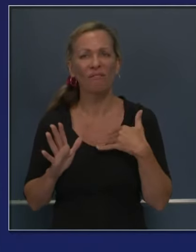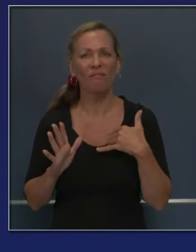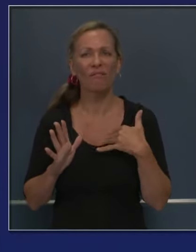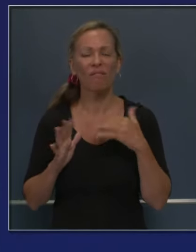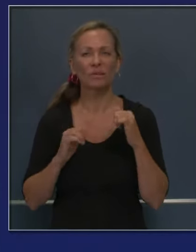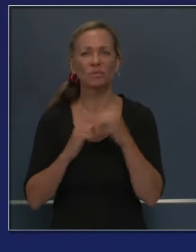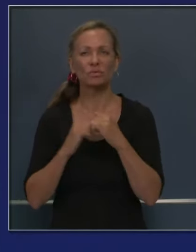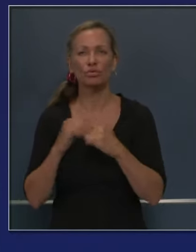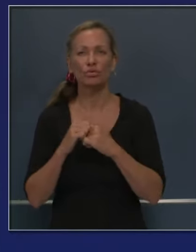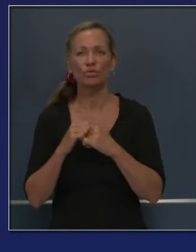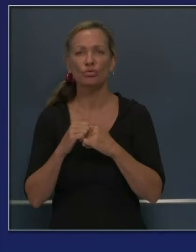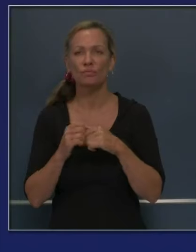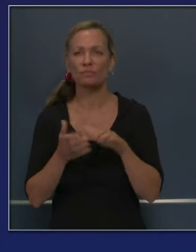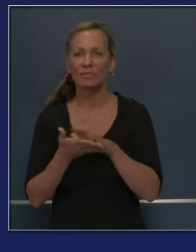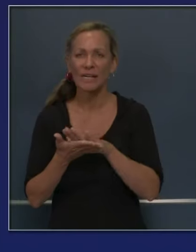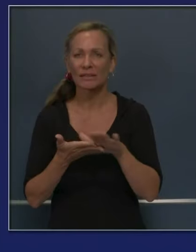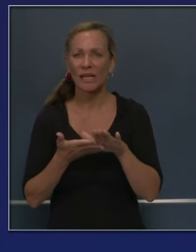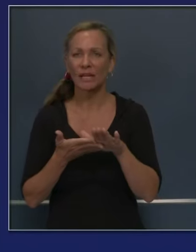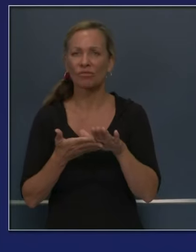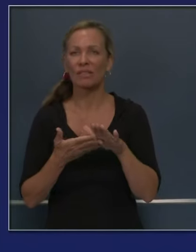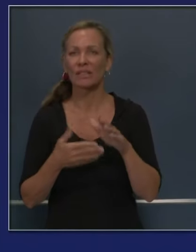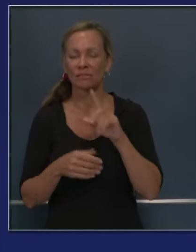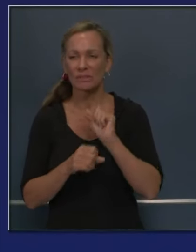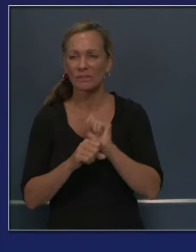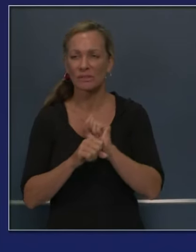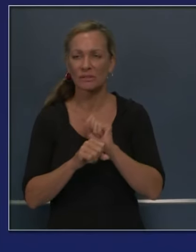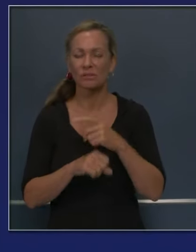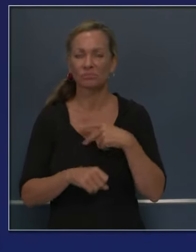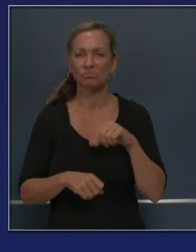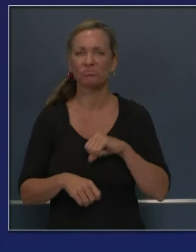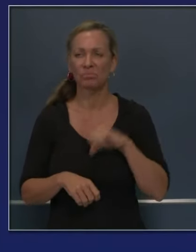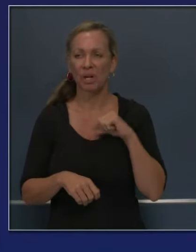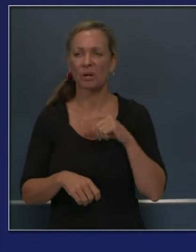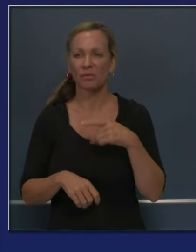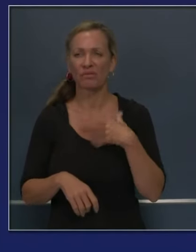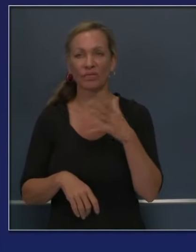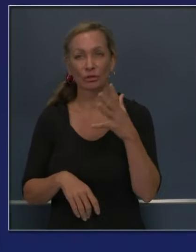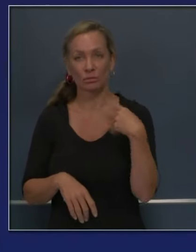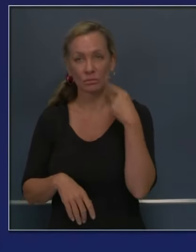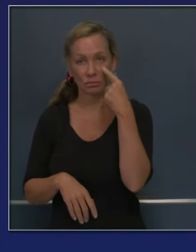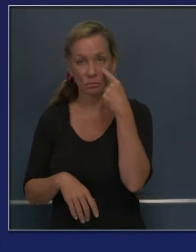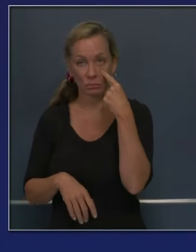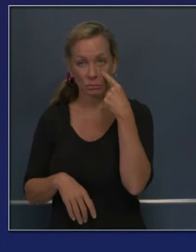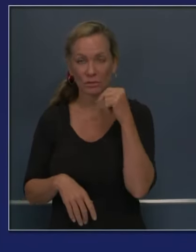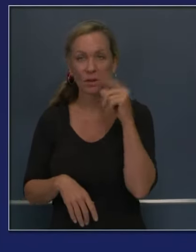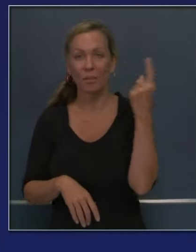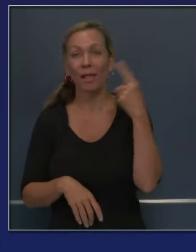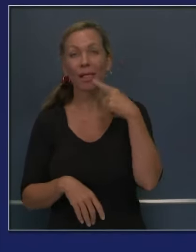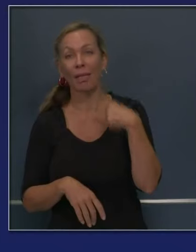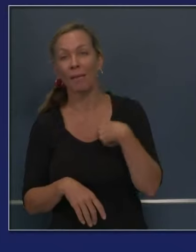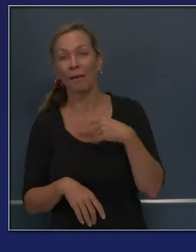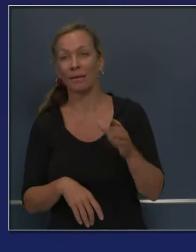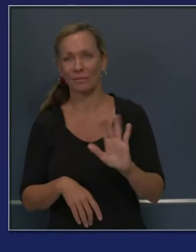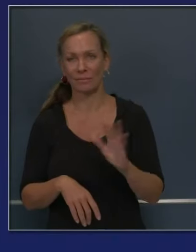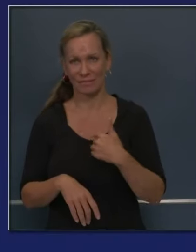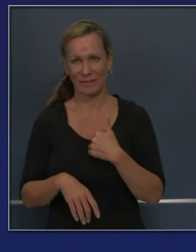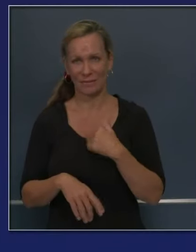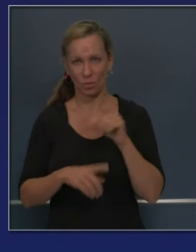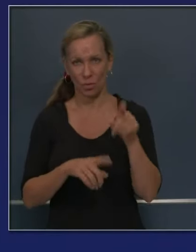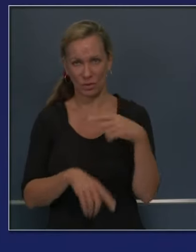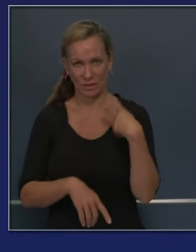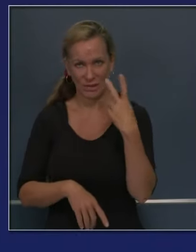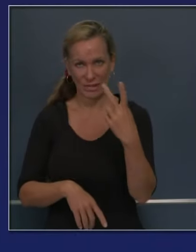pleased, more proud of the work that I saw personally firsthand. I've seen it in writing. I was part of delivering